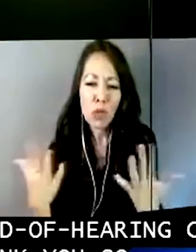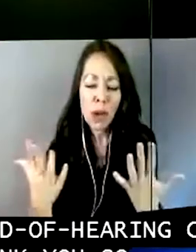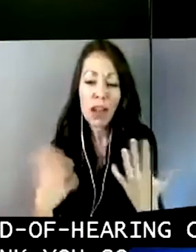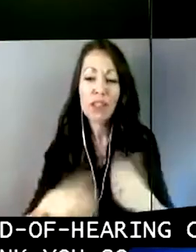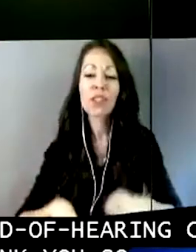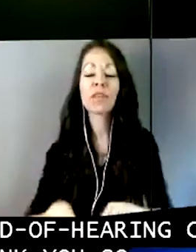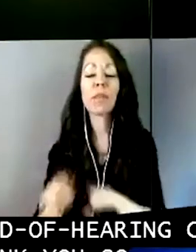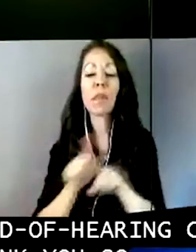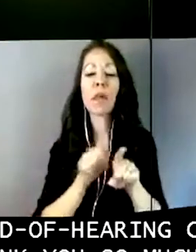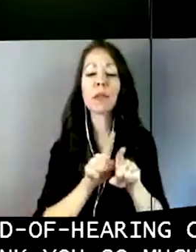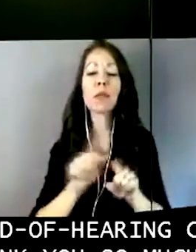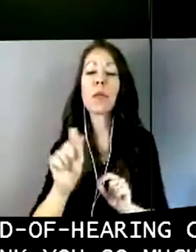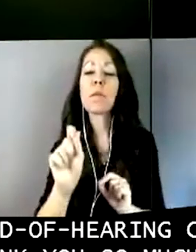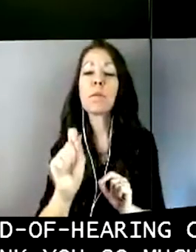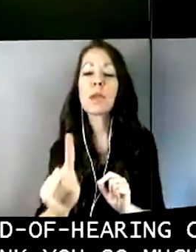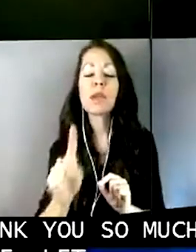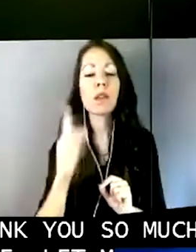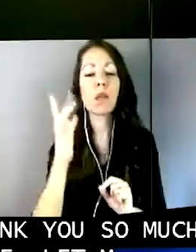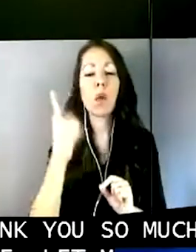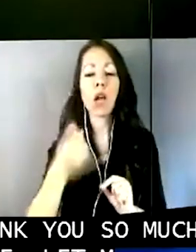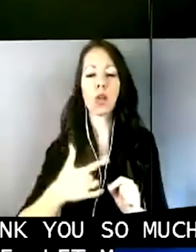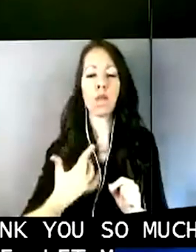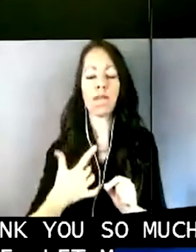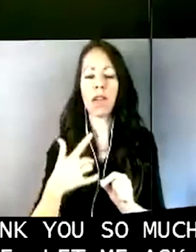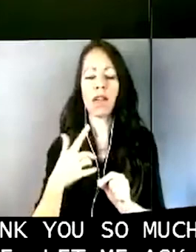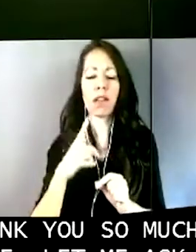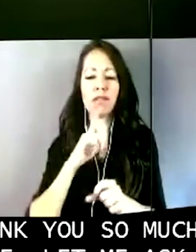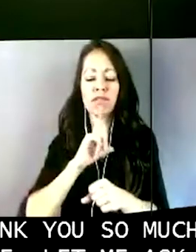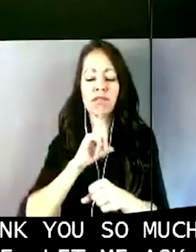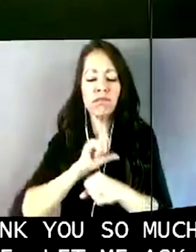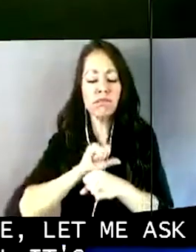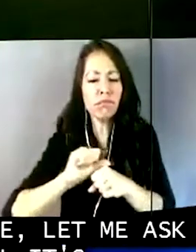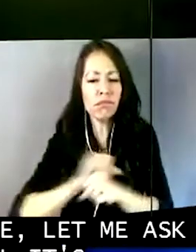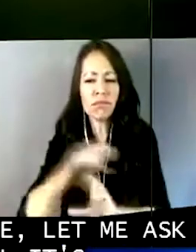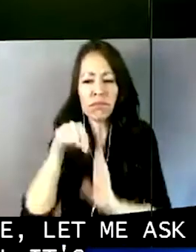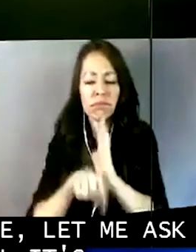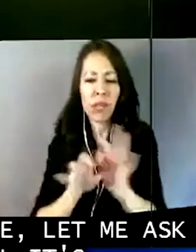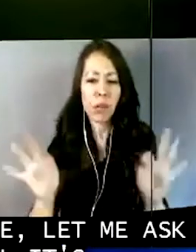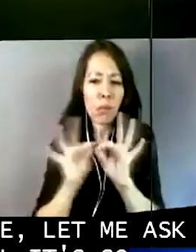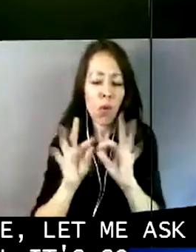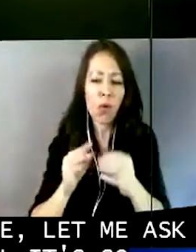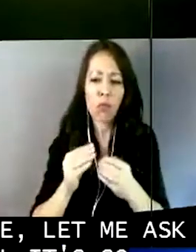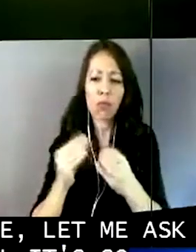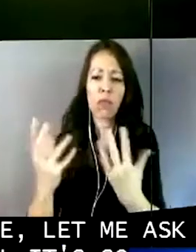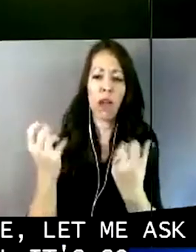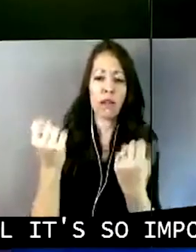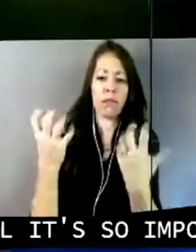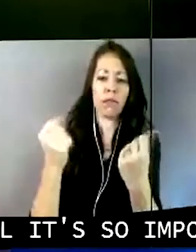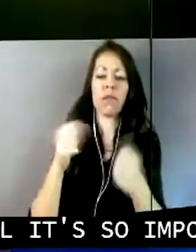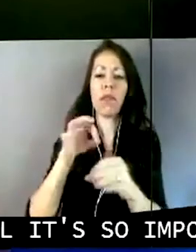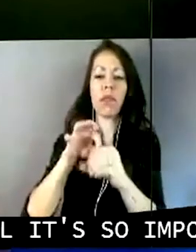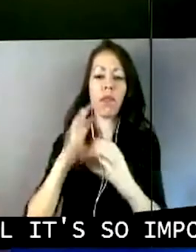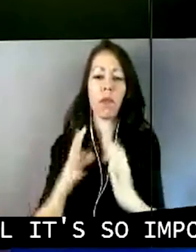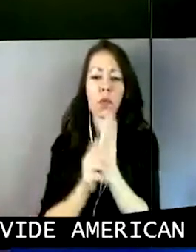ask you why do you feel it's so important to provide american sign language version of the voter guide